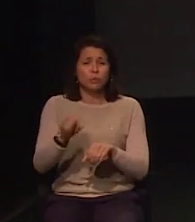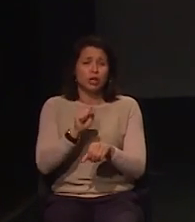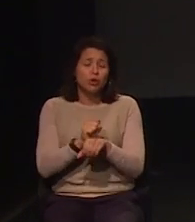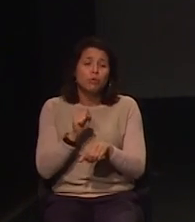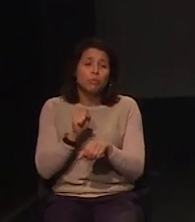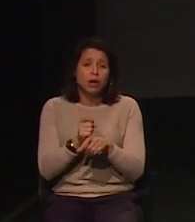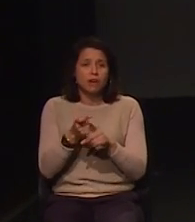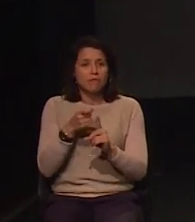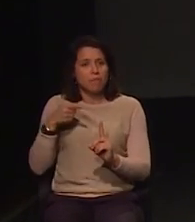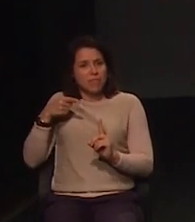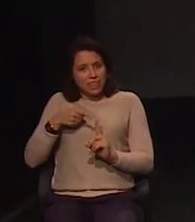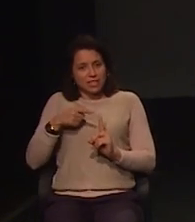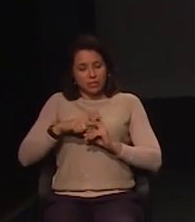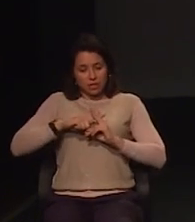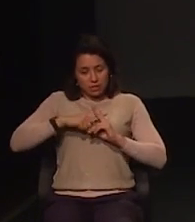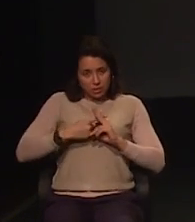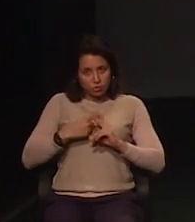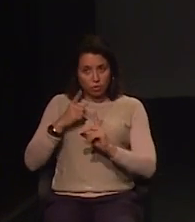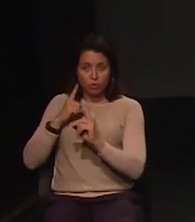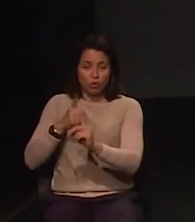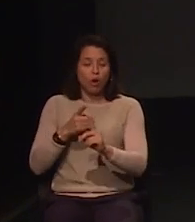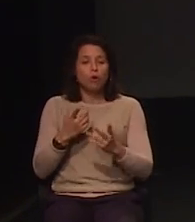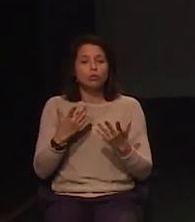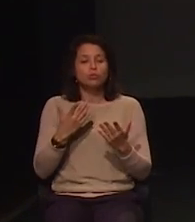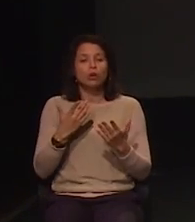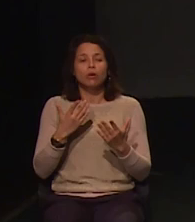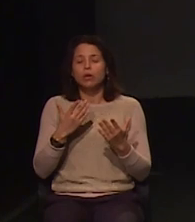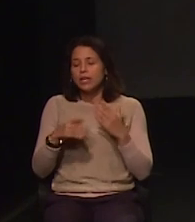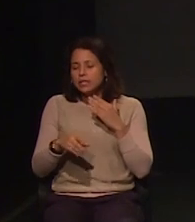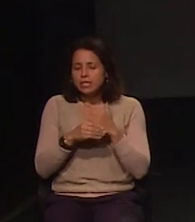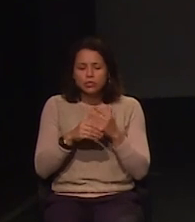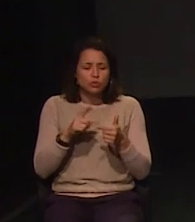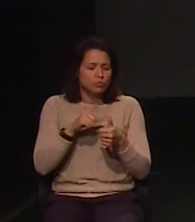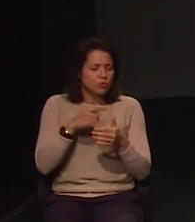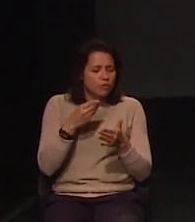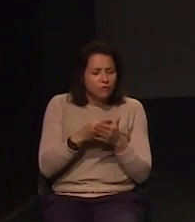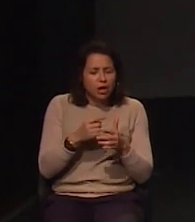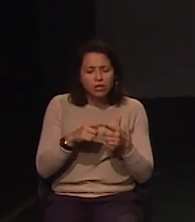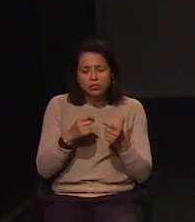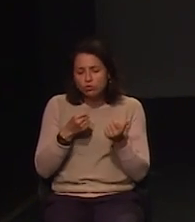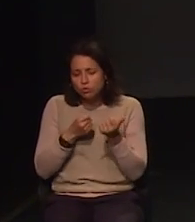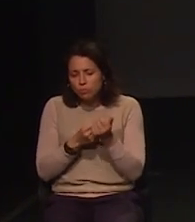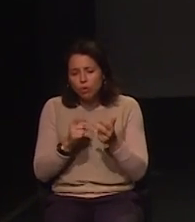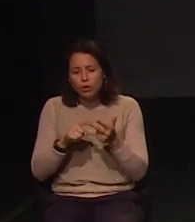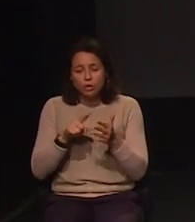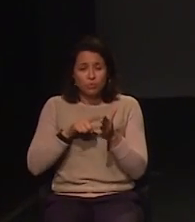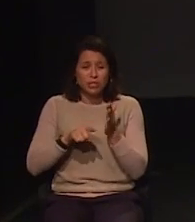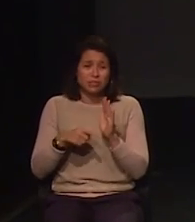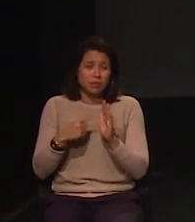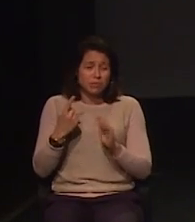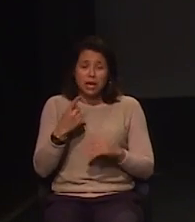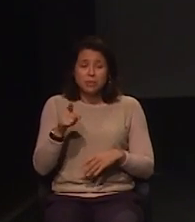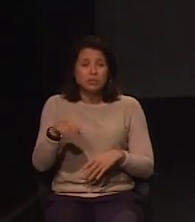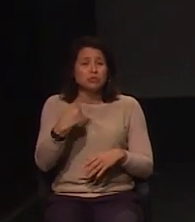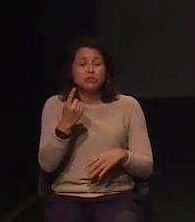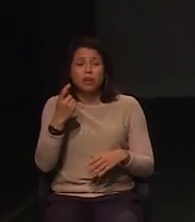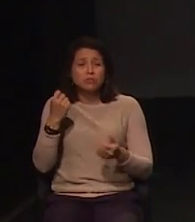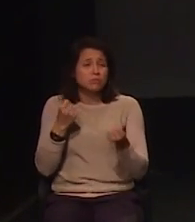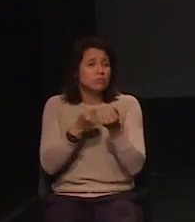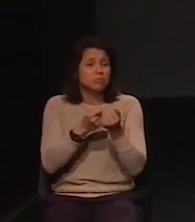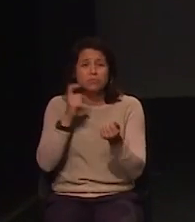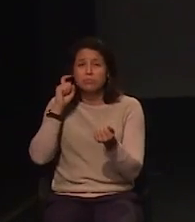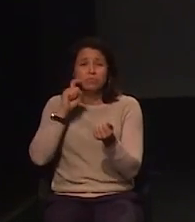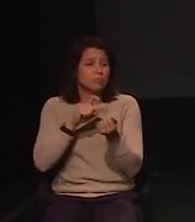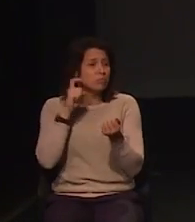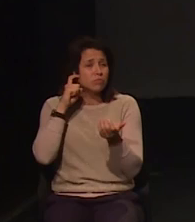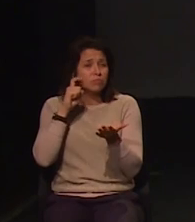think that in addition to the funds and the support and the research and everything else, sometimes it's just that. It's just that permission or